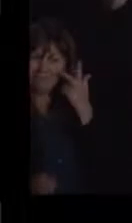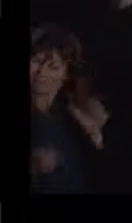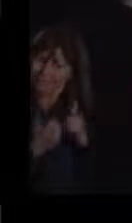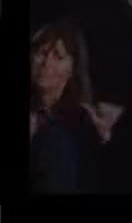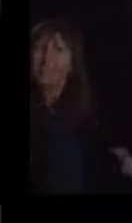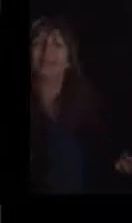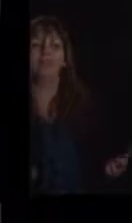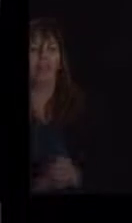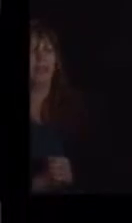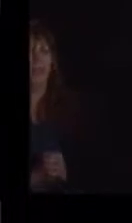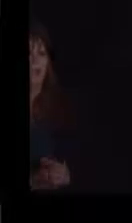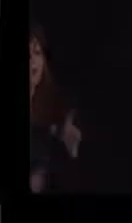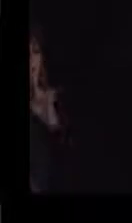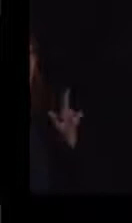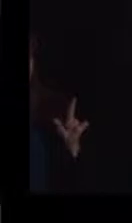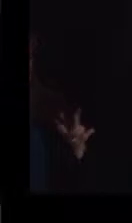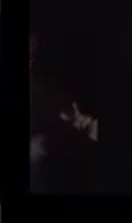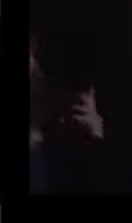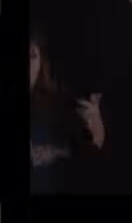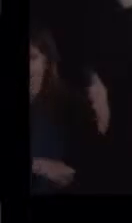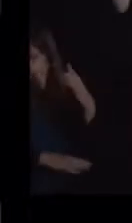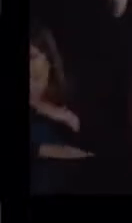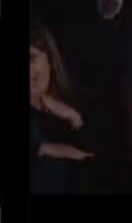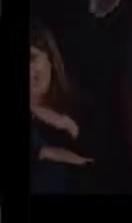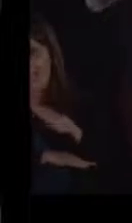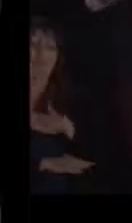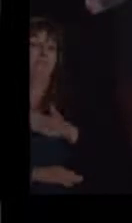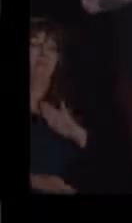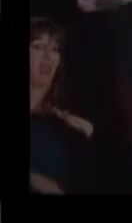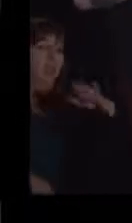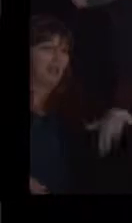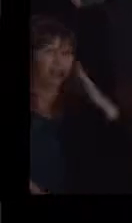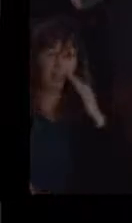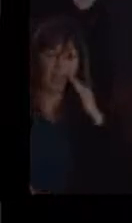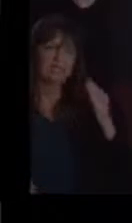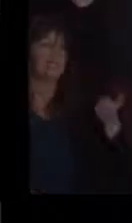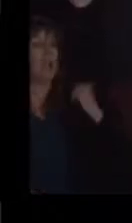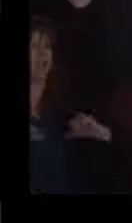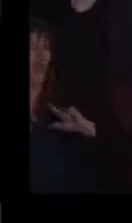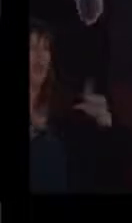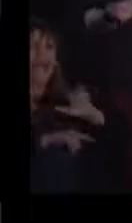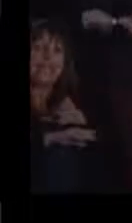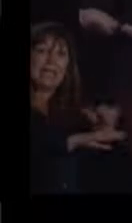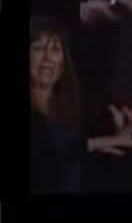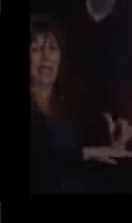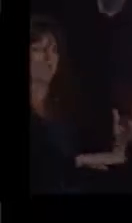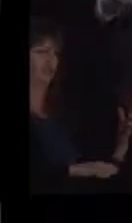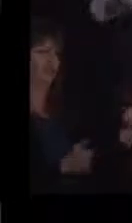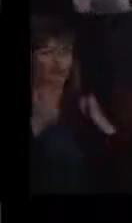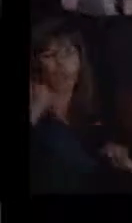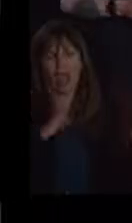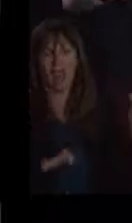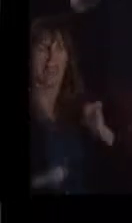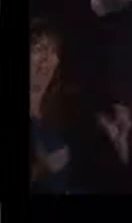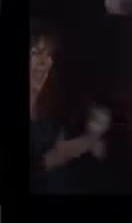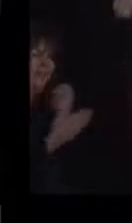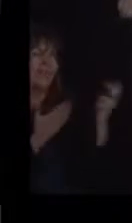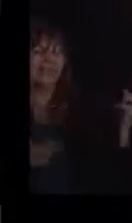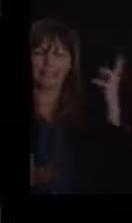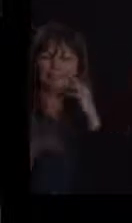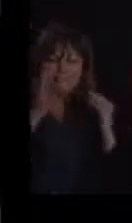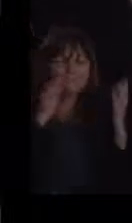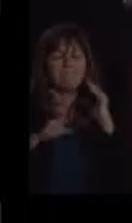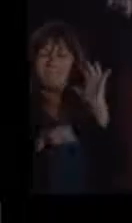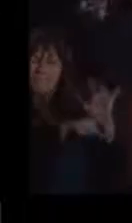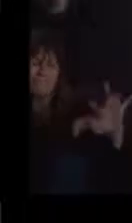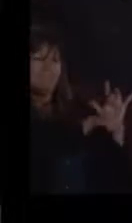that I don't get a chance to exercise during the day, I just love going home at night, just trying my hand at everything. And I've done this